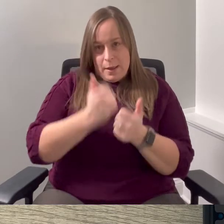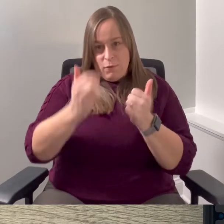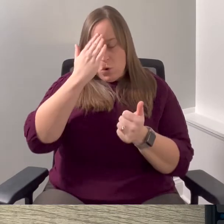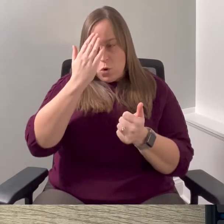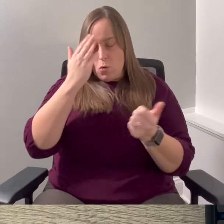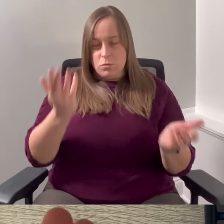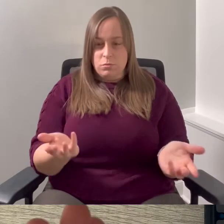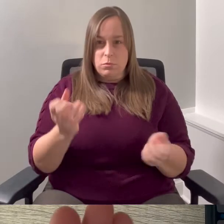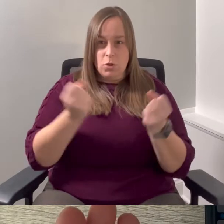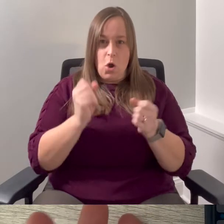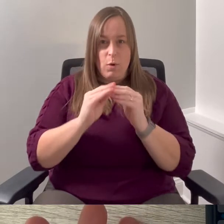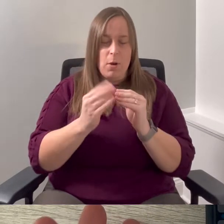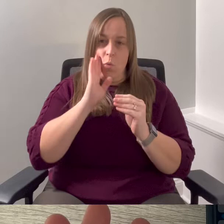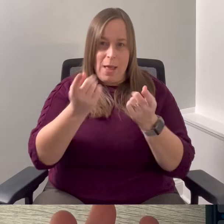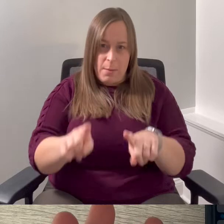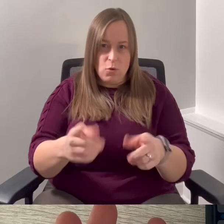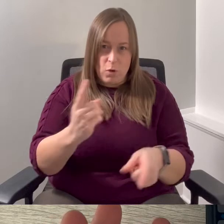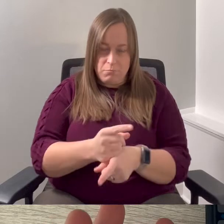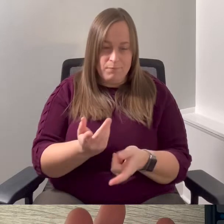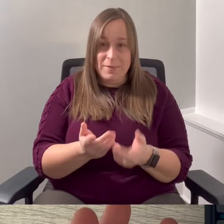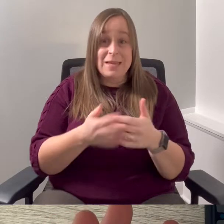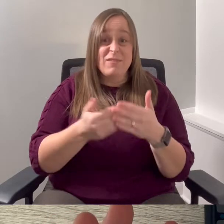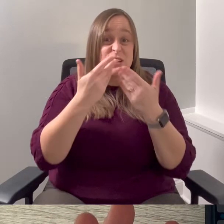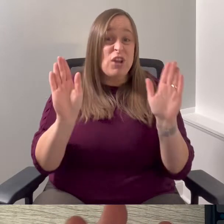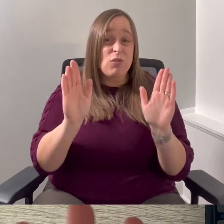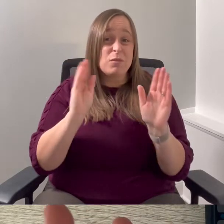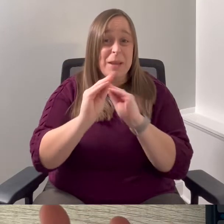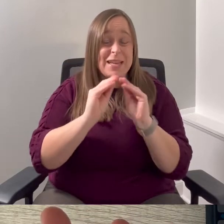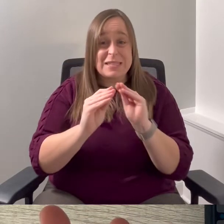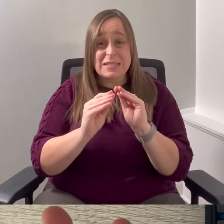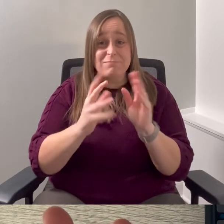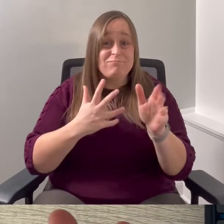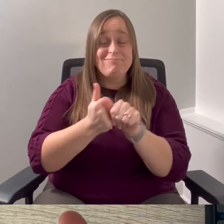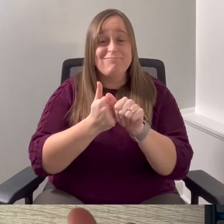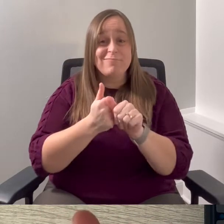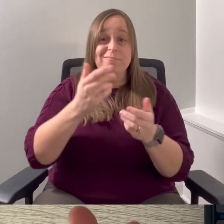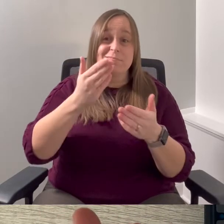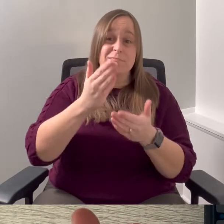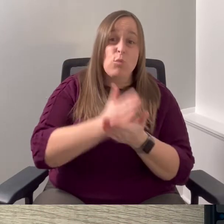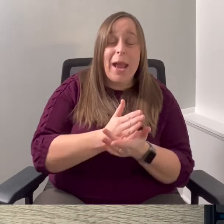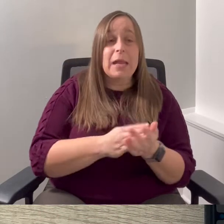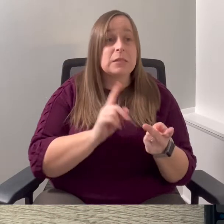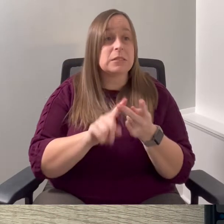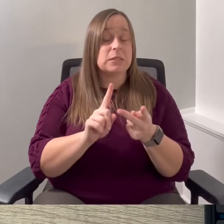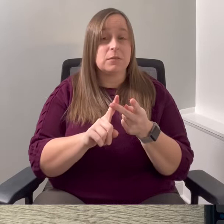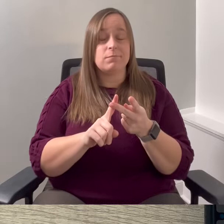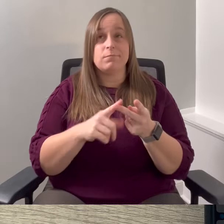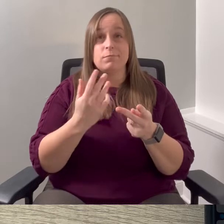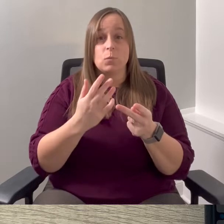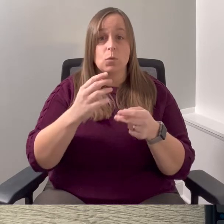going to happen. And even general maintenance is going to happen. Brakes and oil